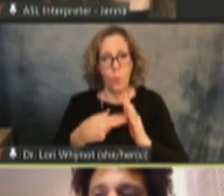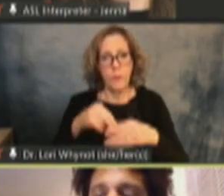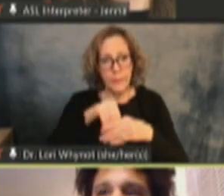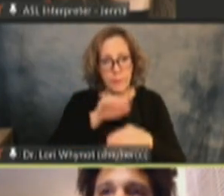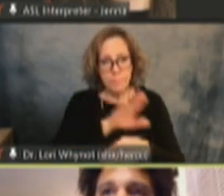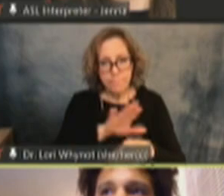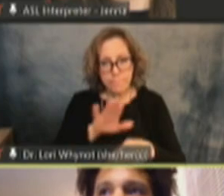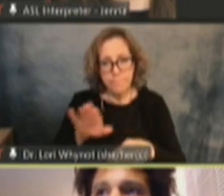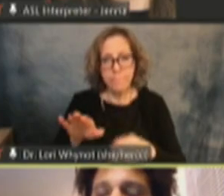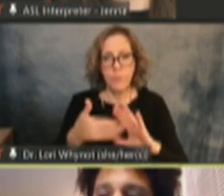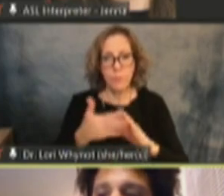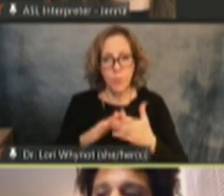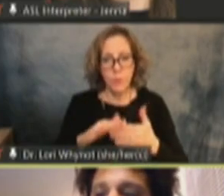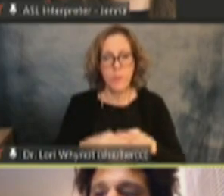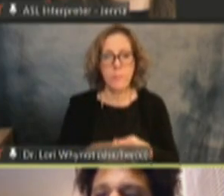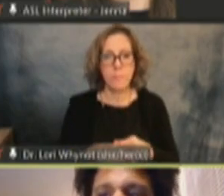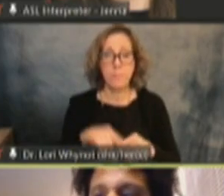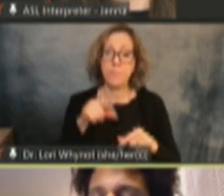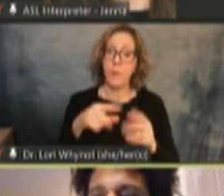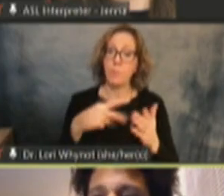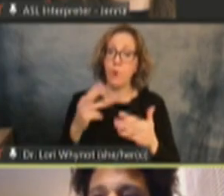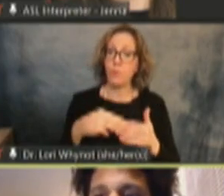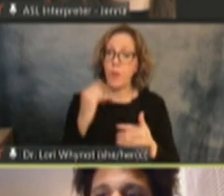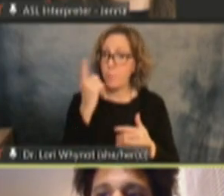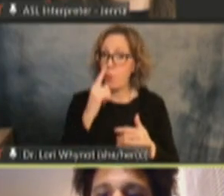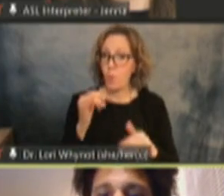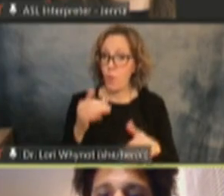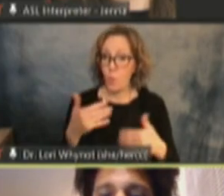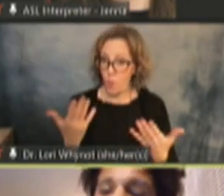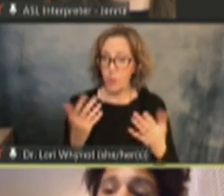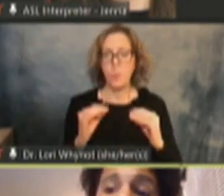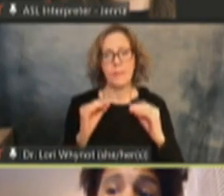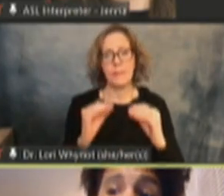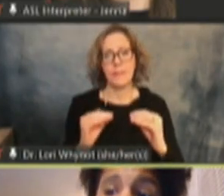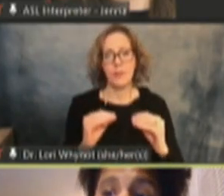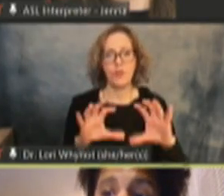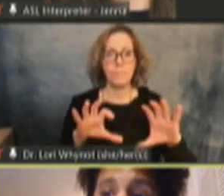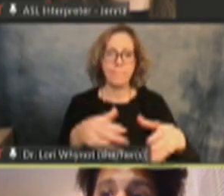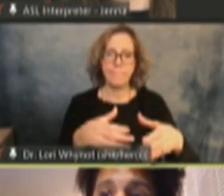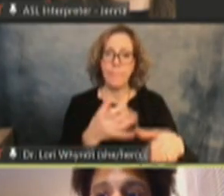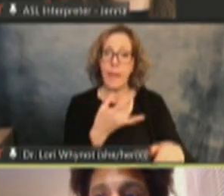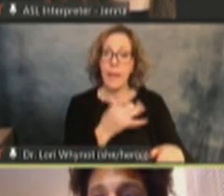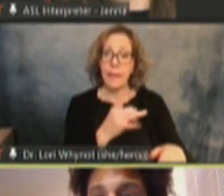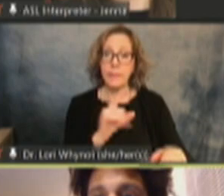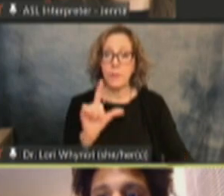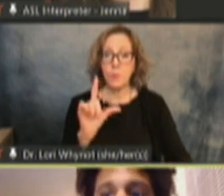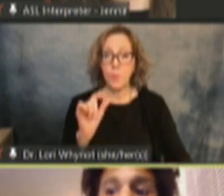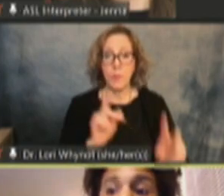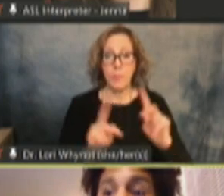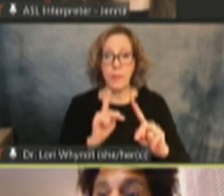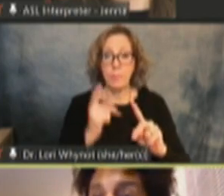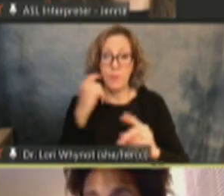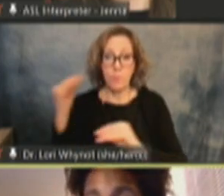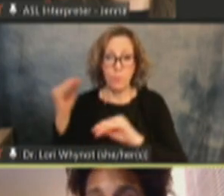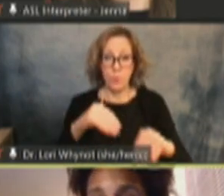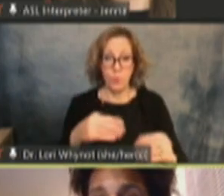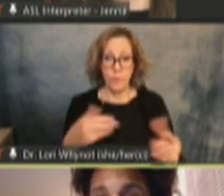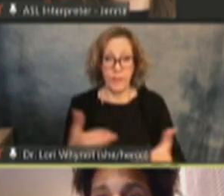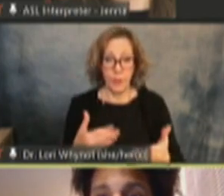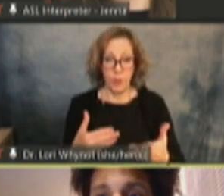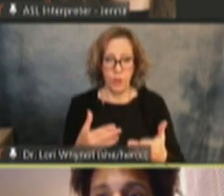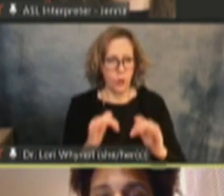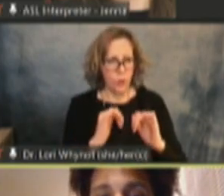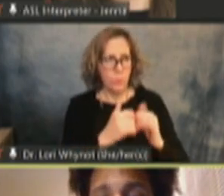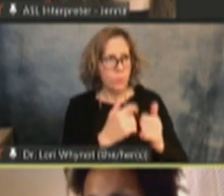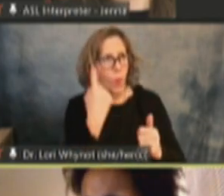we teach about 18 to 20 different immigrants on how to navigate through City Hall, get resources, and bring these back to their